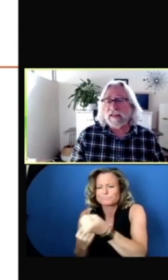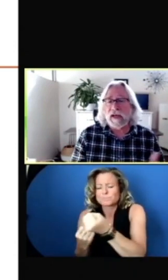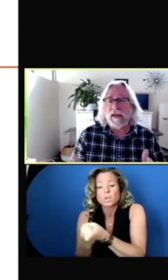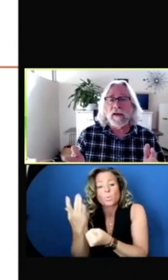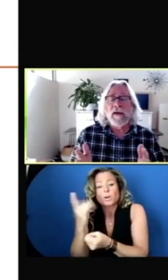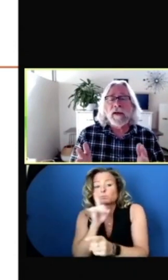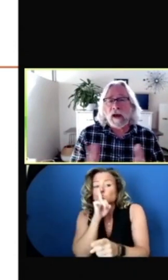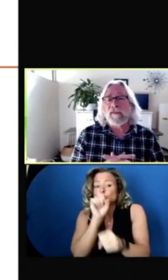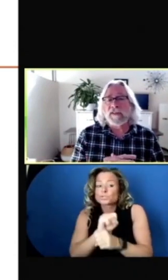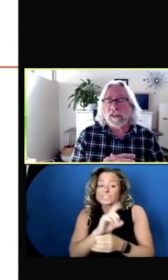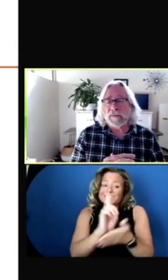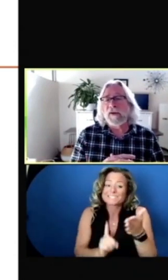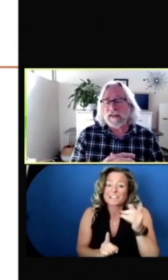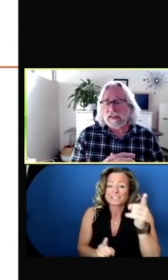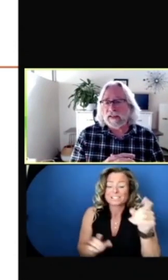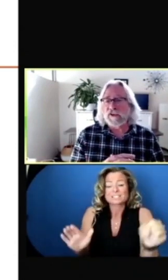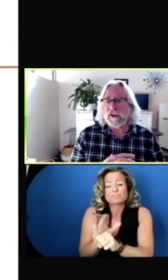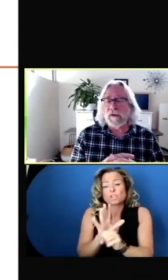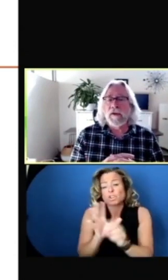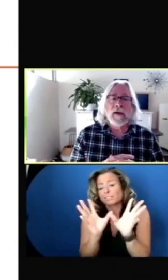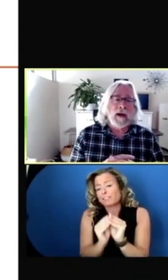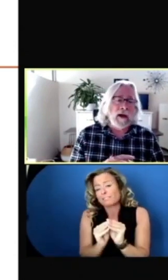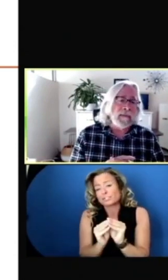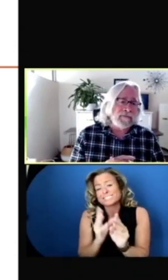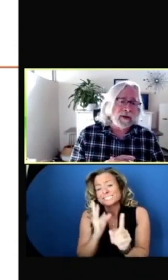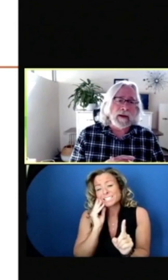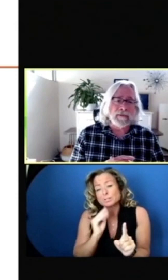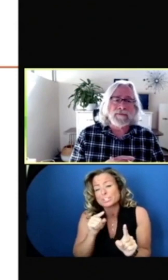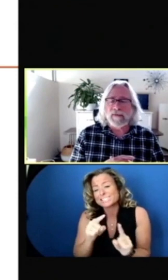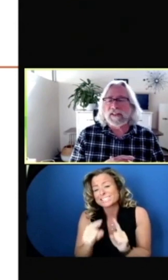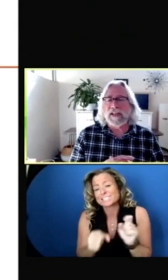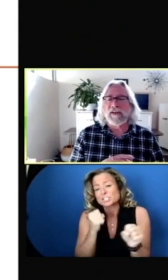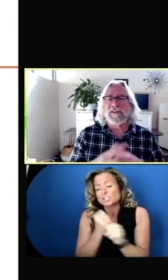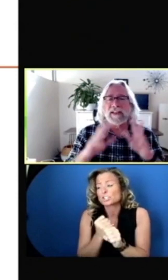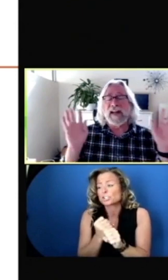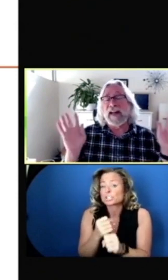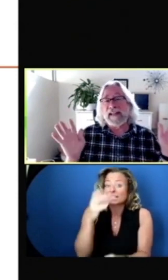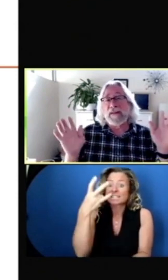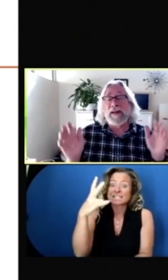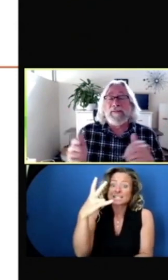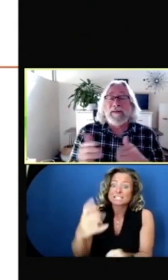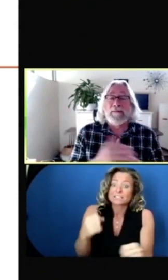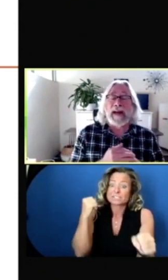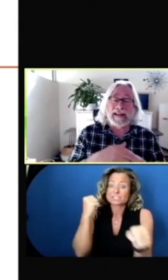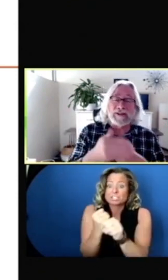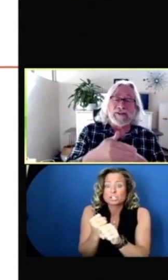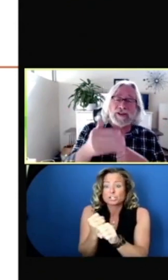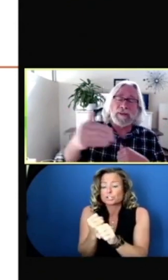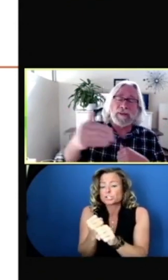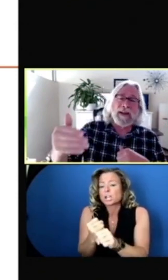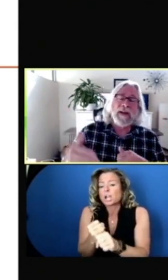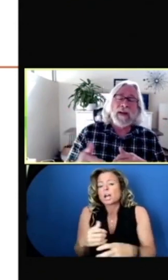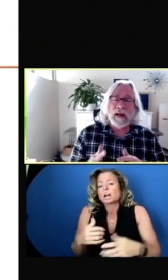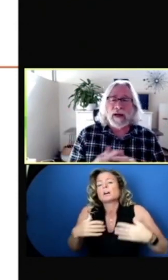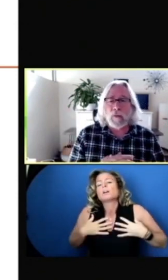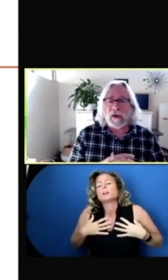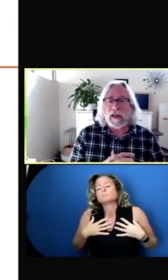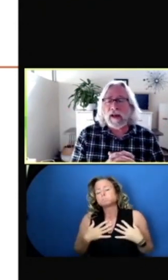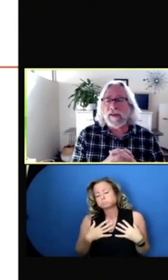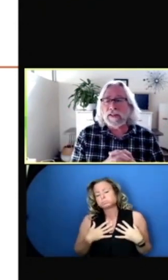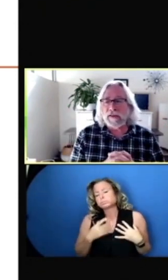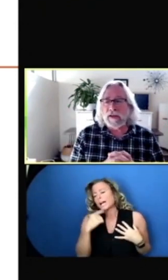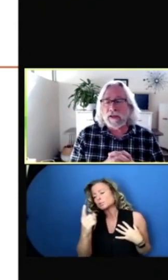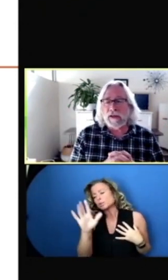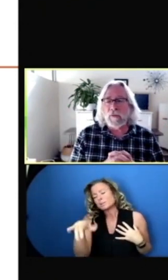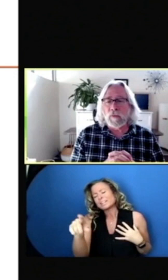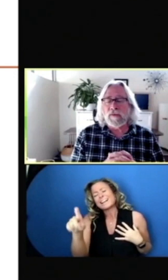designed this entire conference experience this year. After about 17 years, I said, I need a little bit of a break. And so she's been working